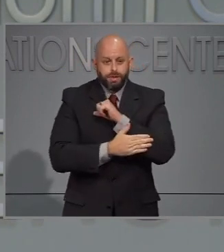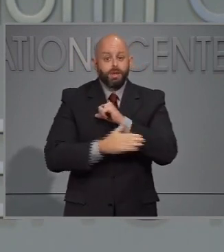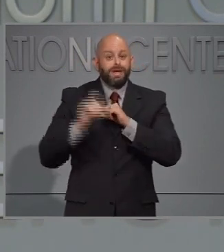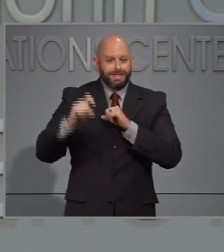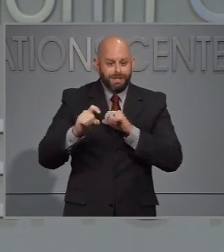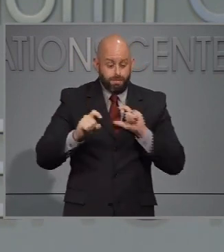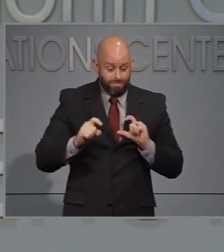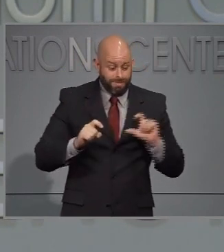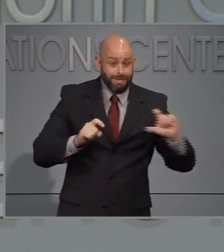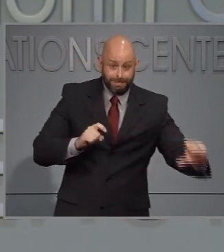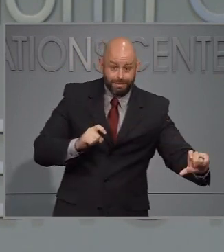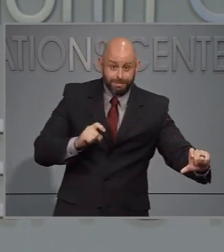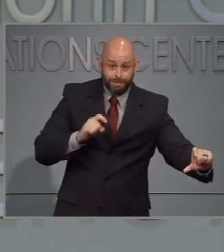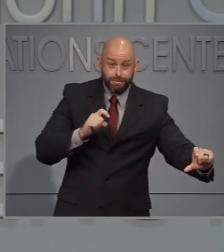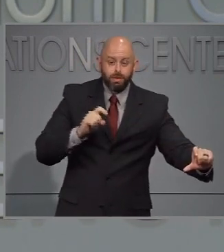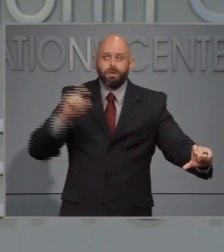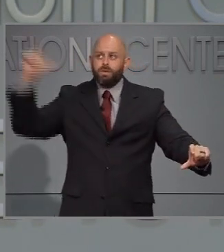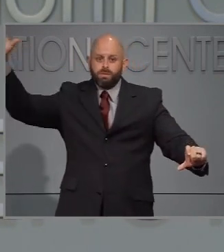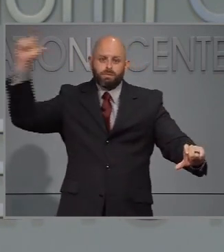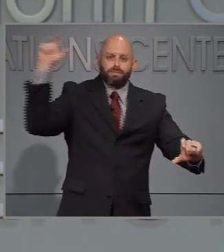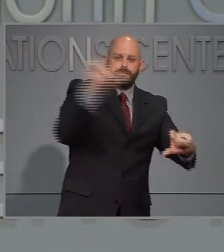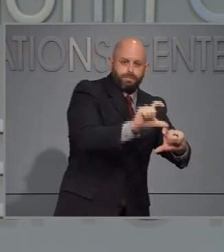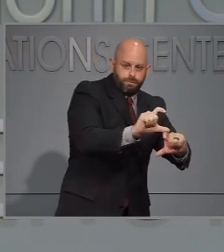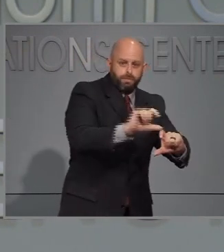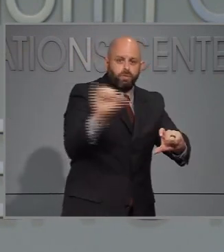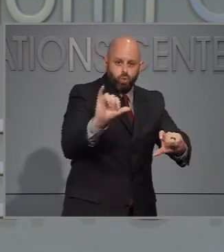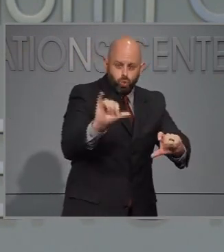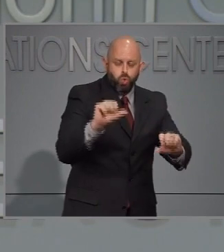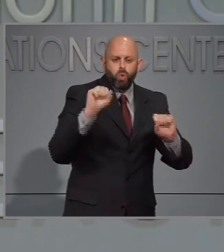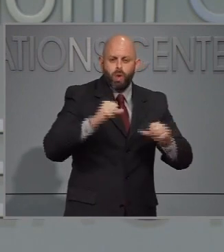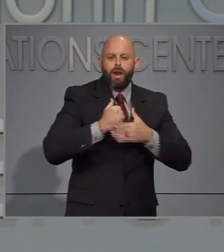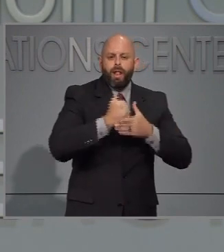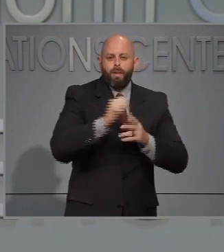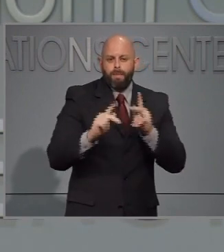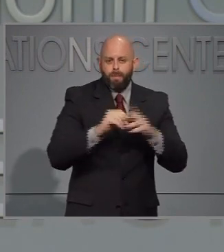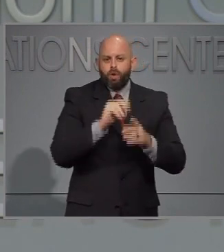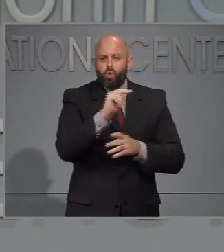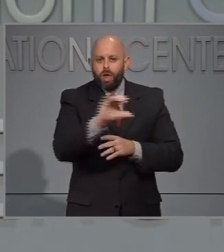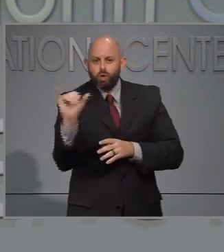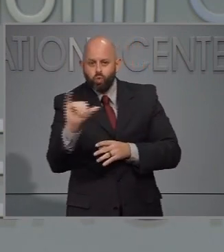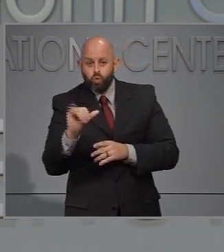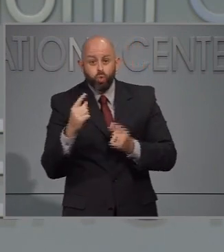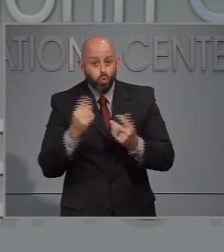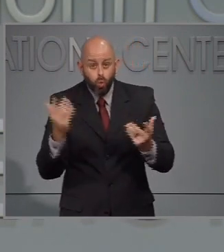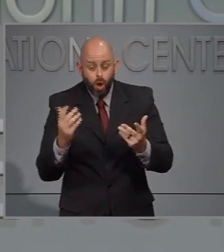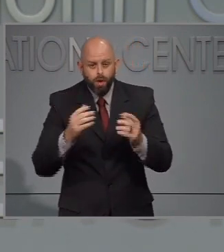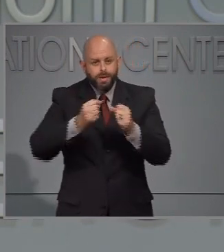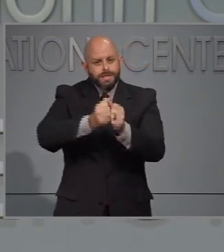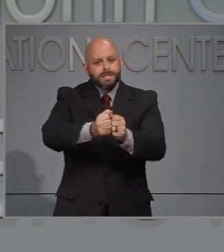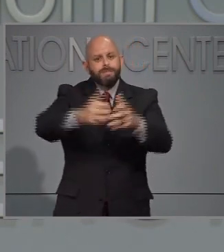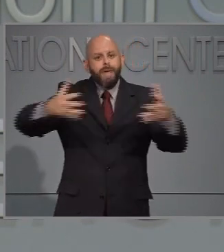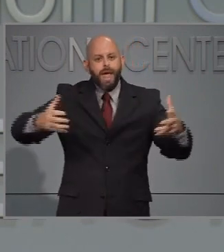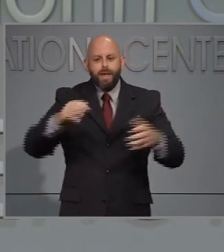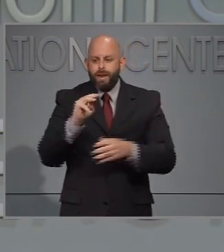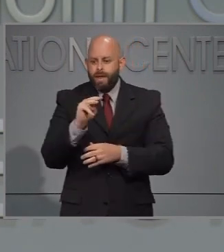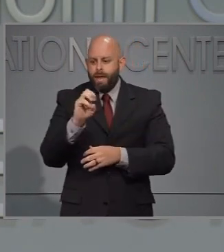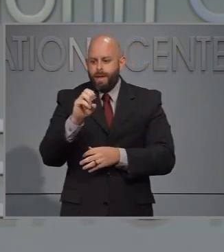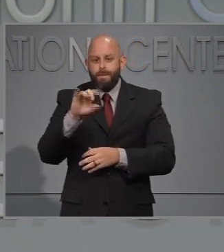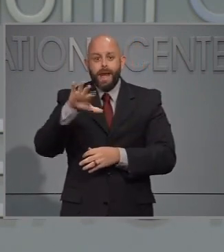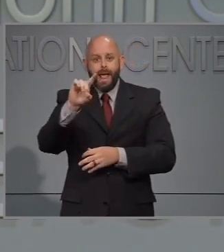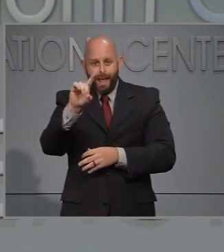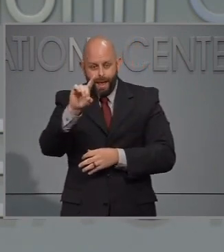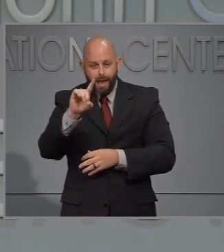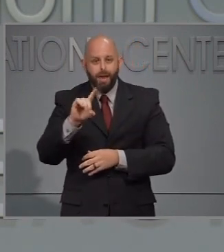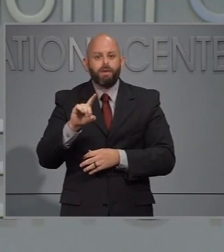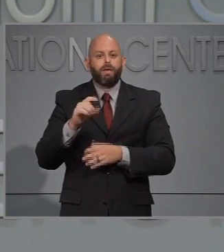do things for working North Carolinians too, like expand Medicaid, which will help all of the businesses out there with their health